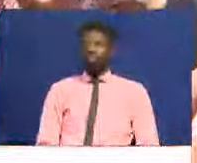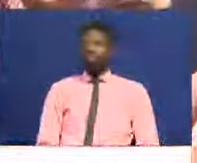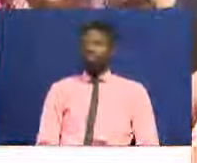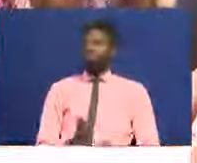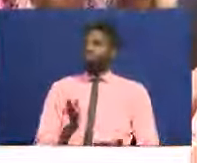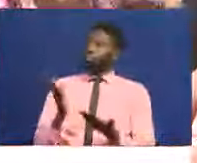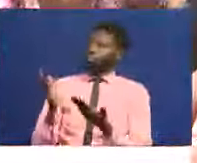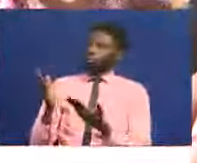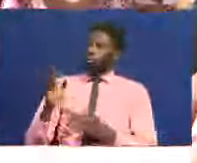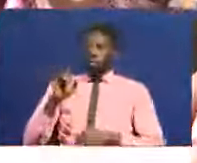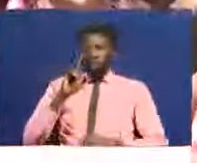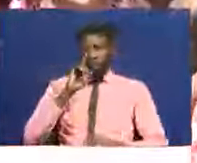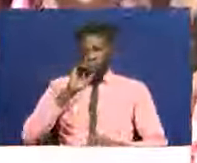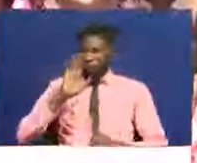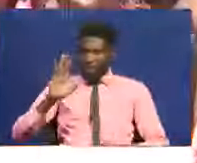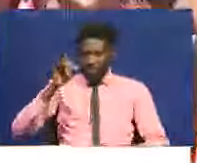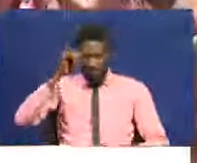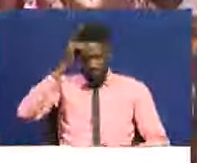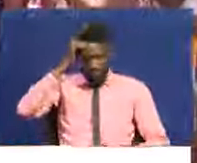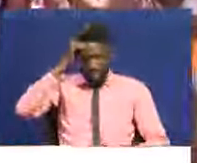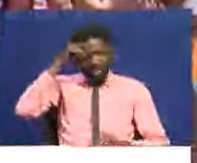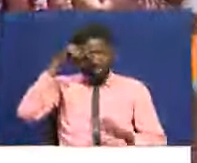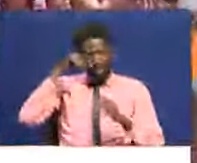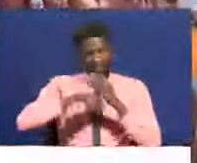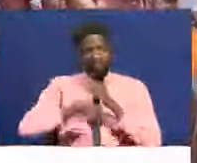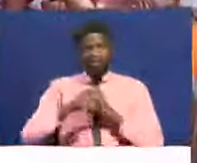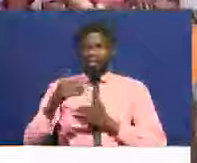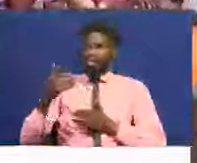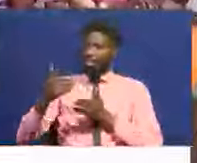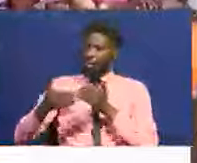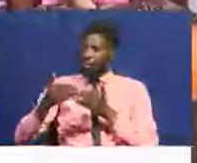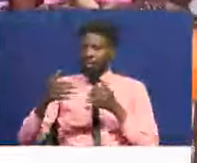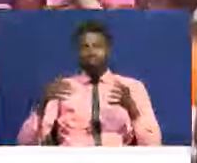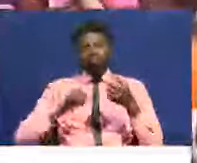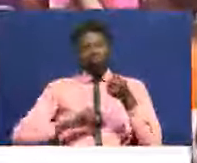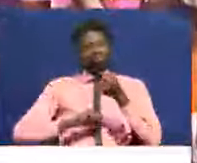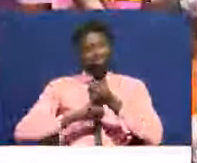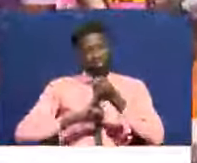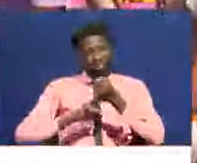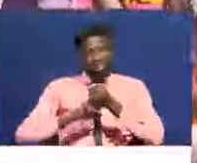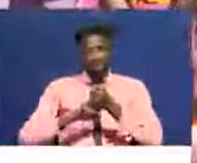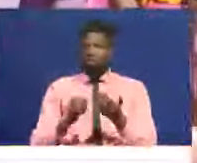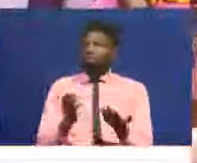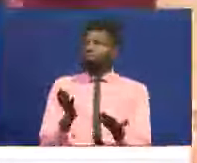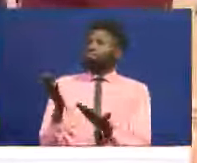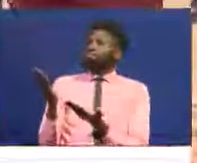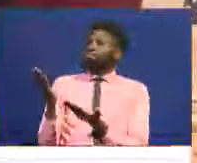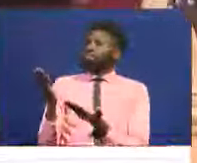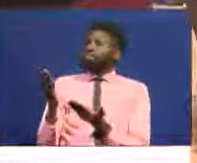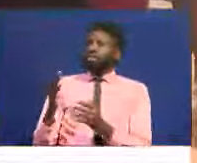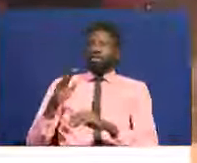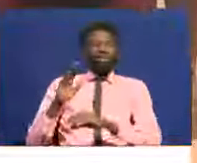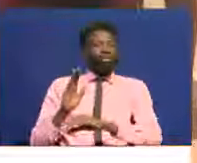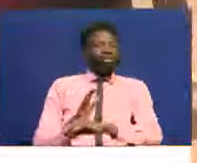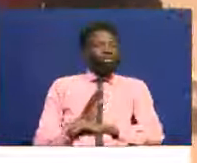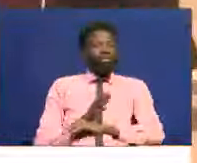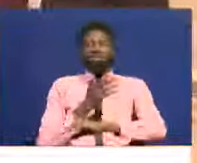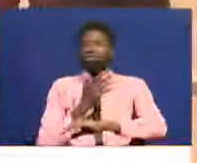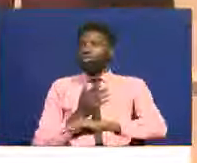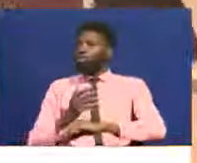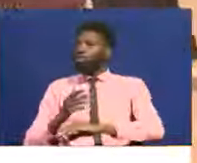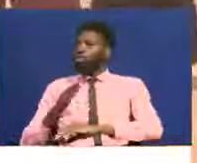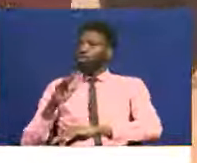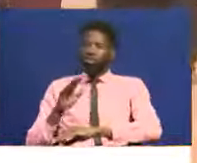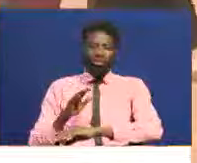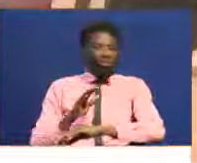At his home village, neighbors and supporters from afar spent the better part of the day singing joyous songs in